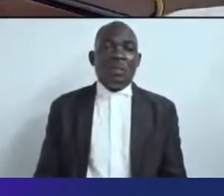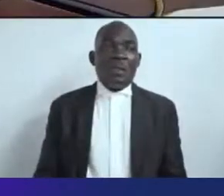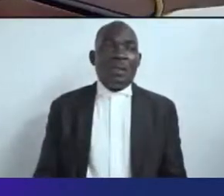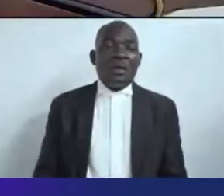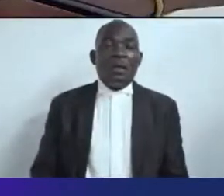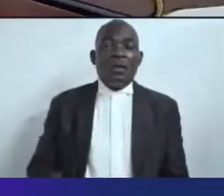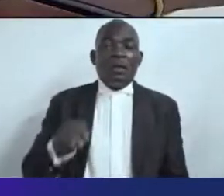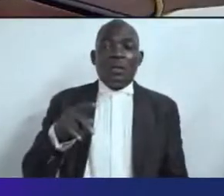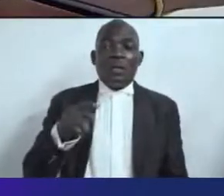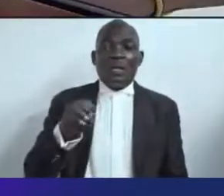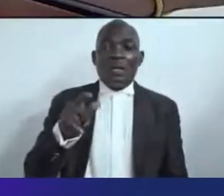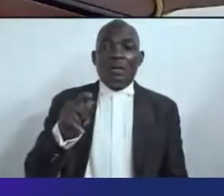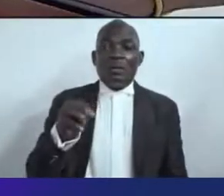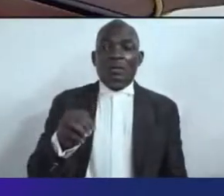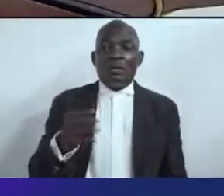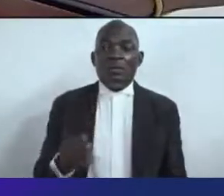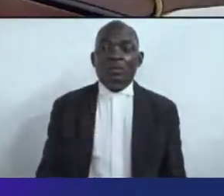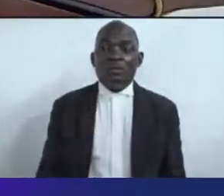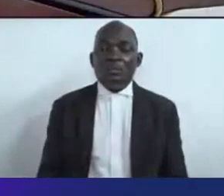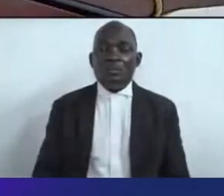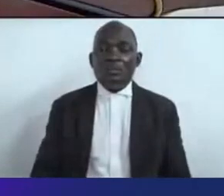Hello.